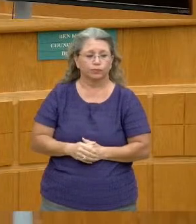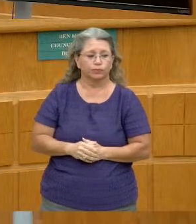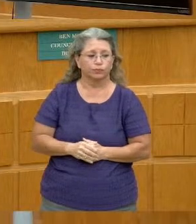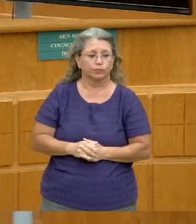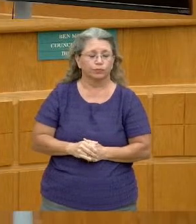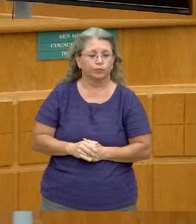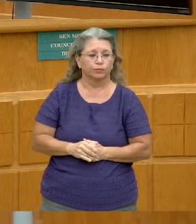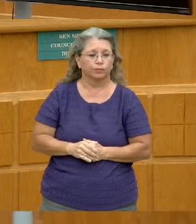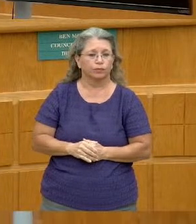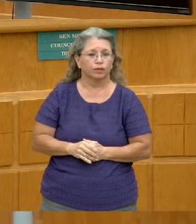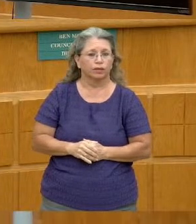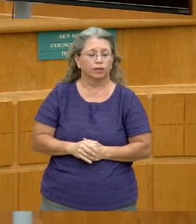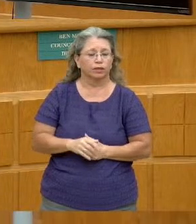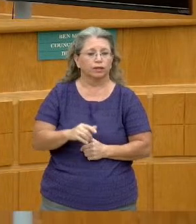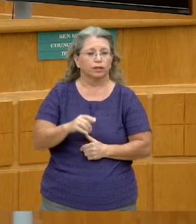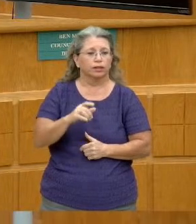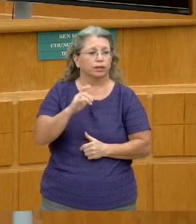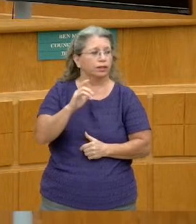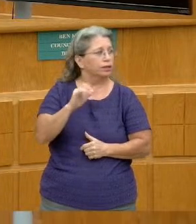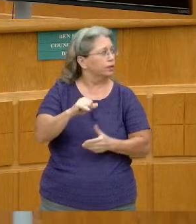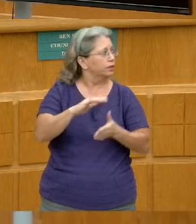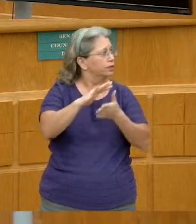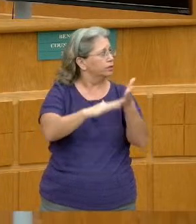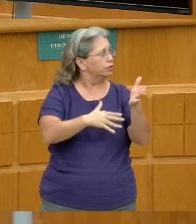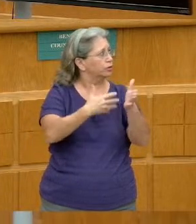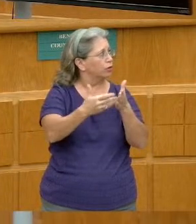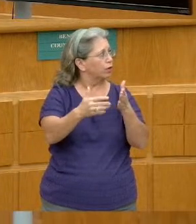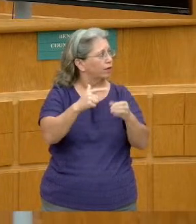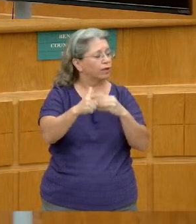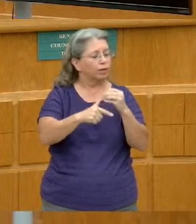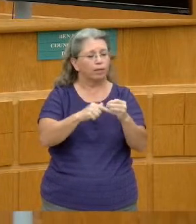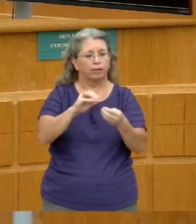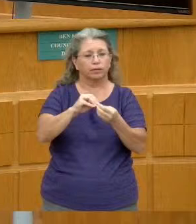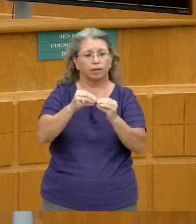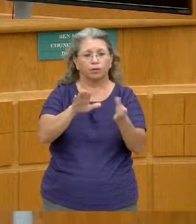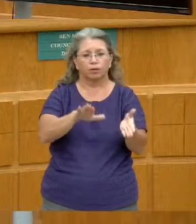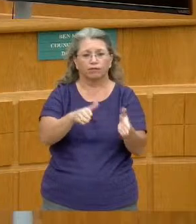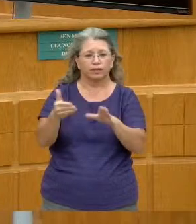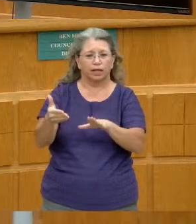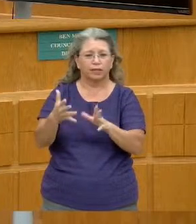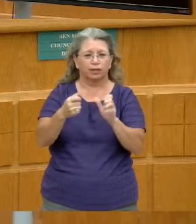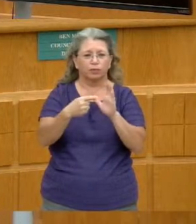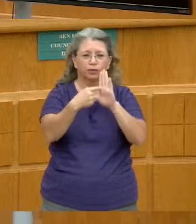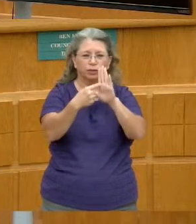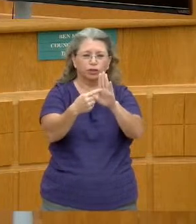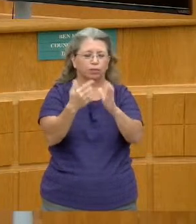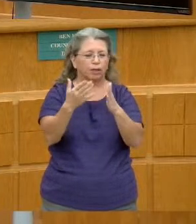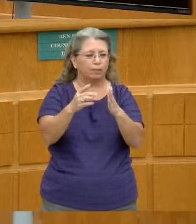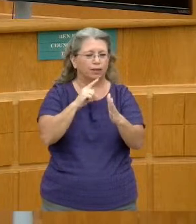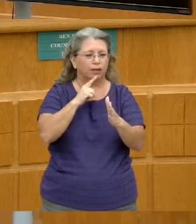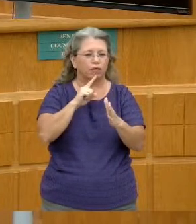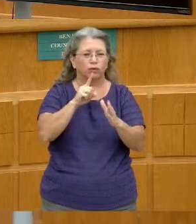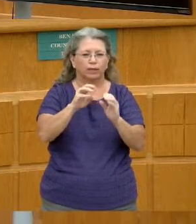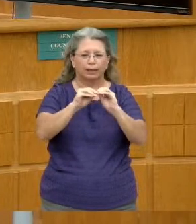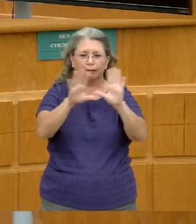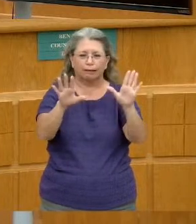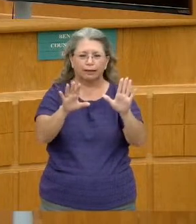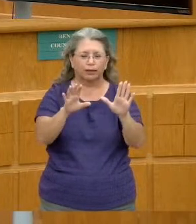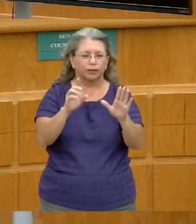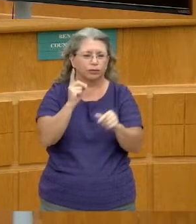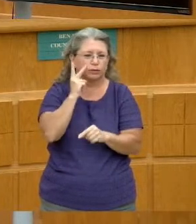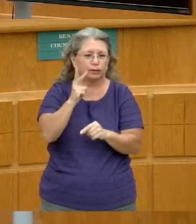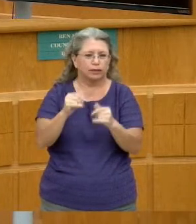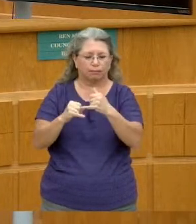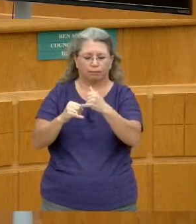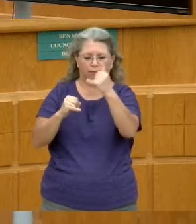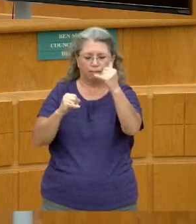This is that chart on deaths. You can see, I wanted to show it to you. I know it may not be as crystal clear, it's just a line, but it